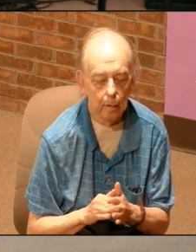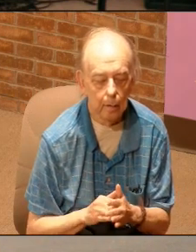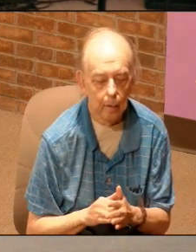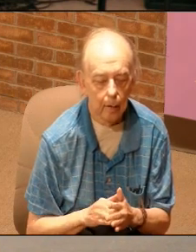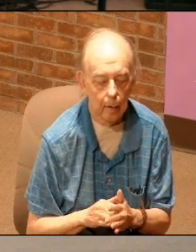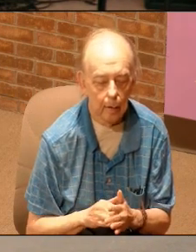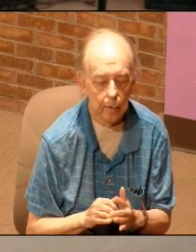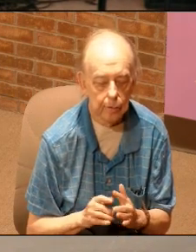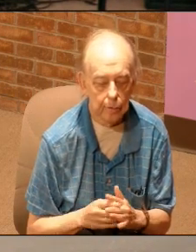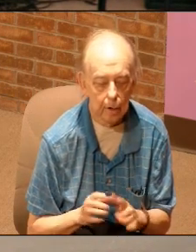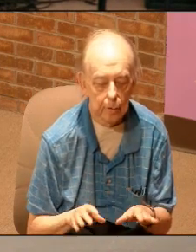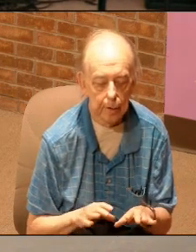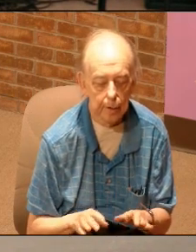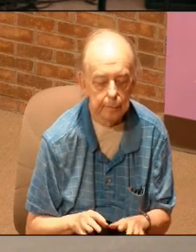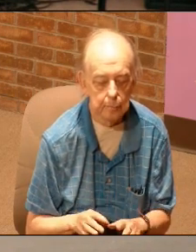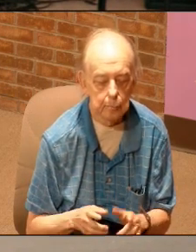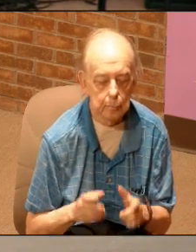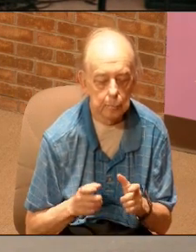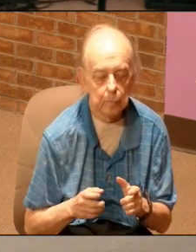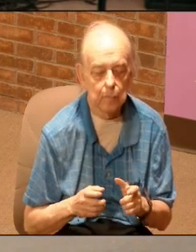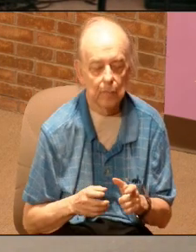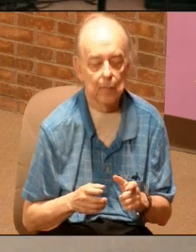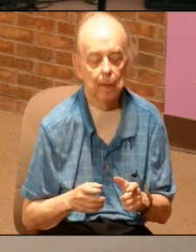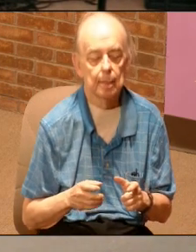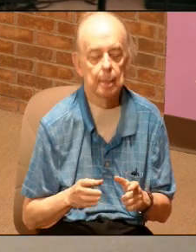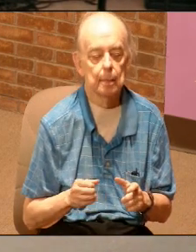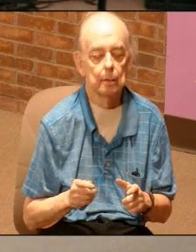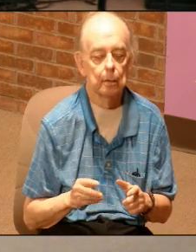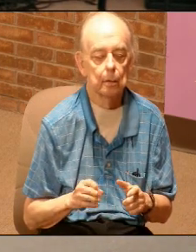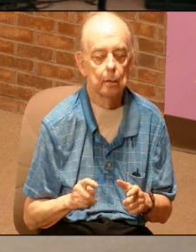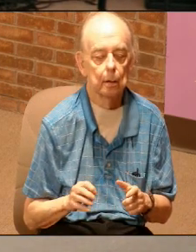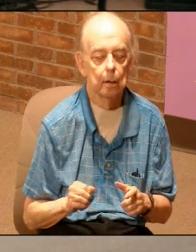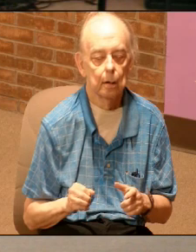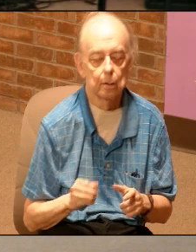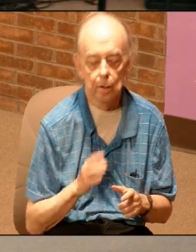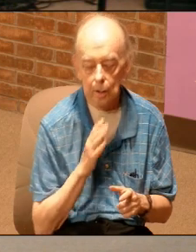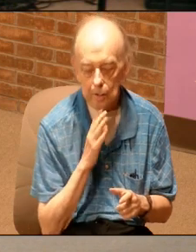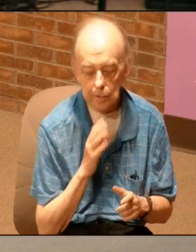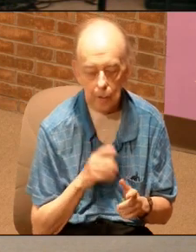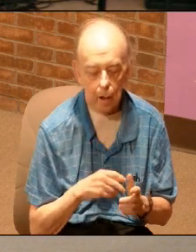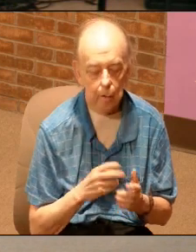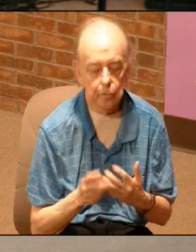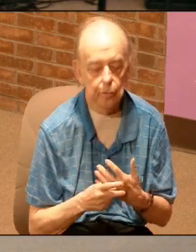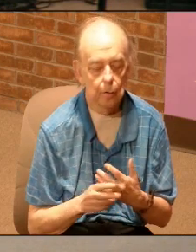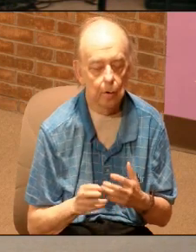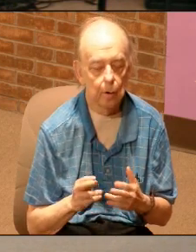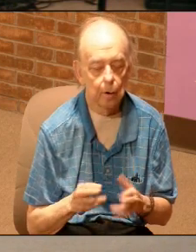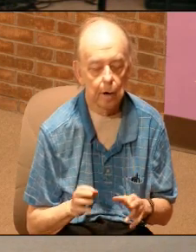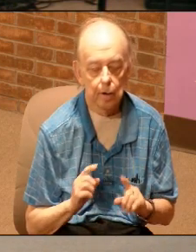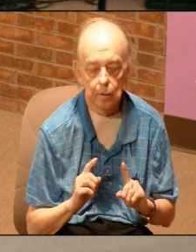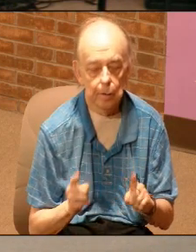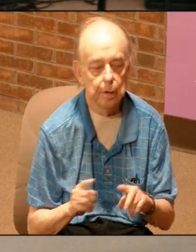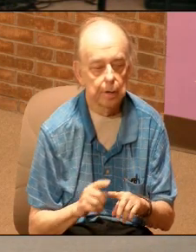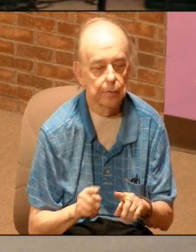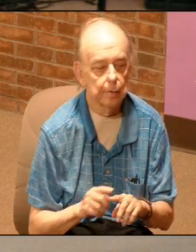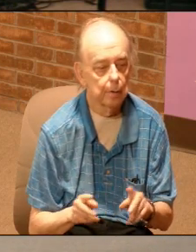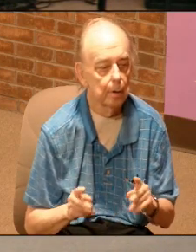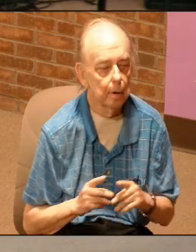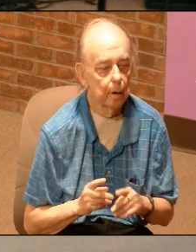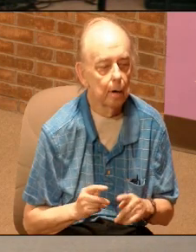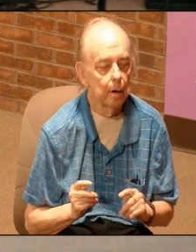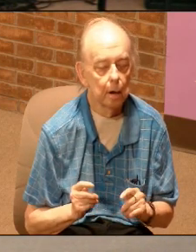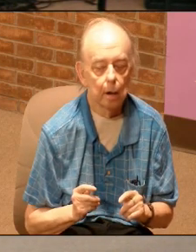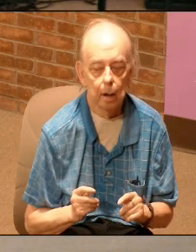started broadcasting, and all of a sudden now, conservative talk show radio is going everywhere. And they are trying